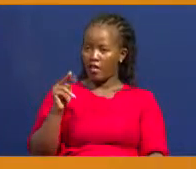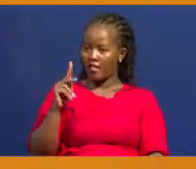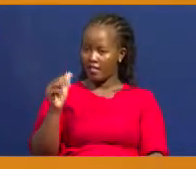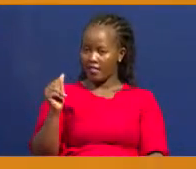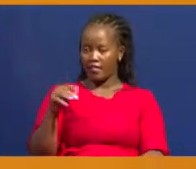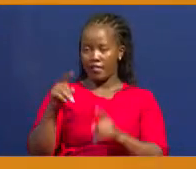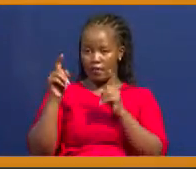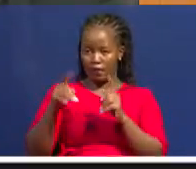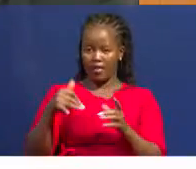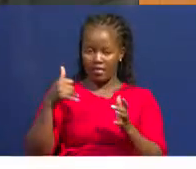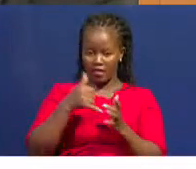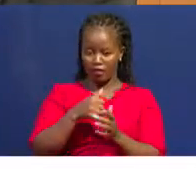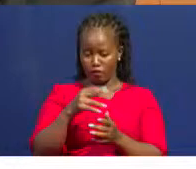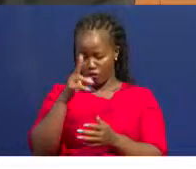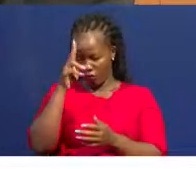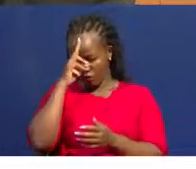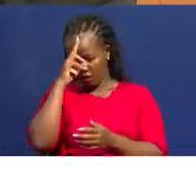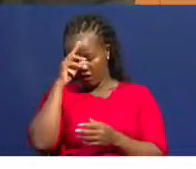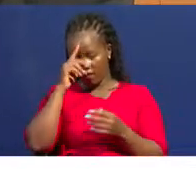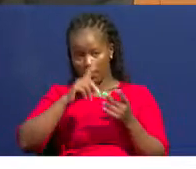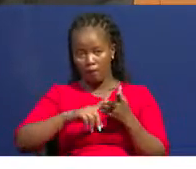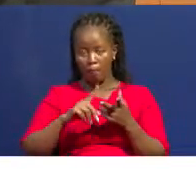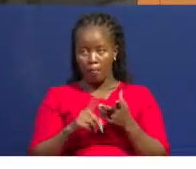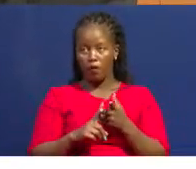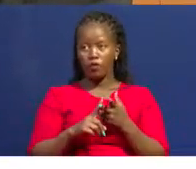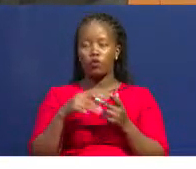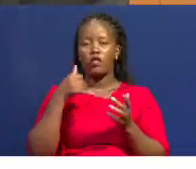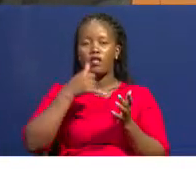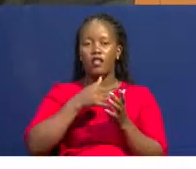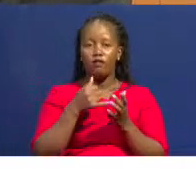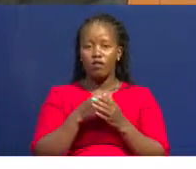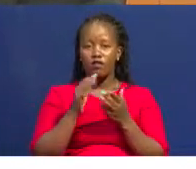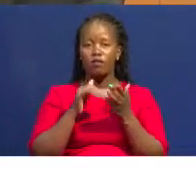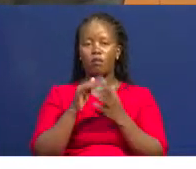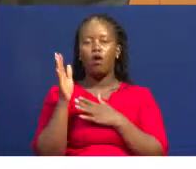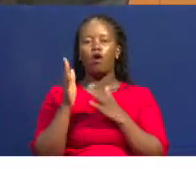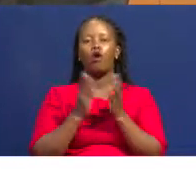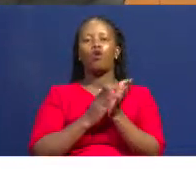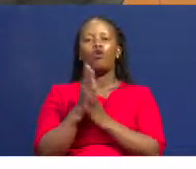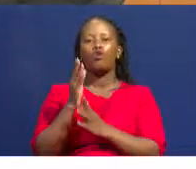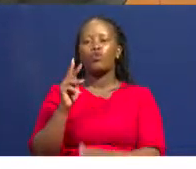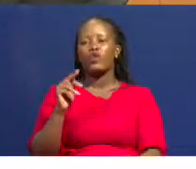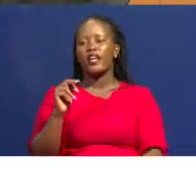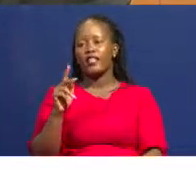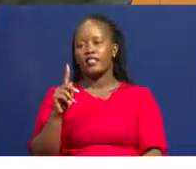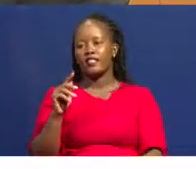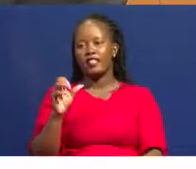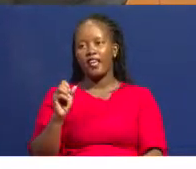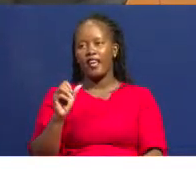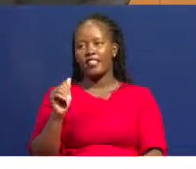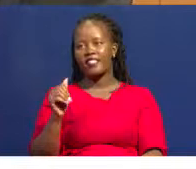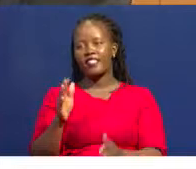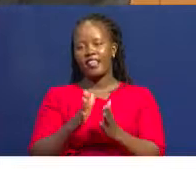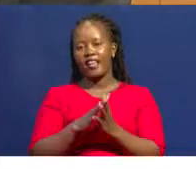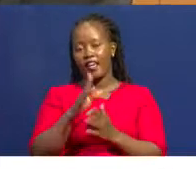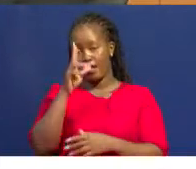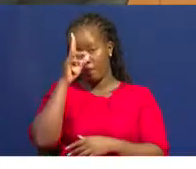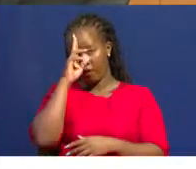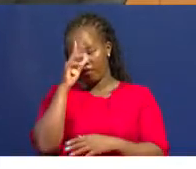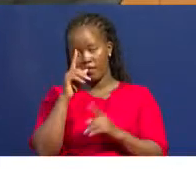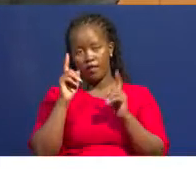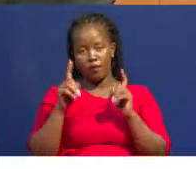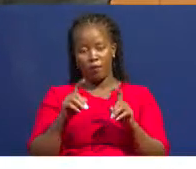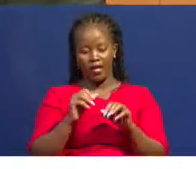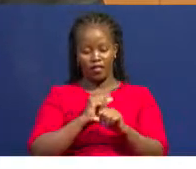police. Be ready to work with the police. We have seen in the other time whereby NTSA and the police are fighting. And here we are talking of Kenyans' lives.